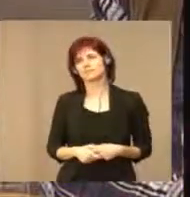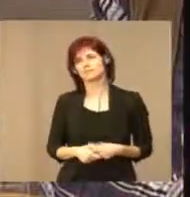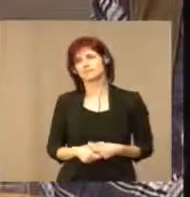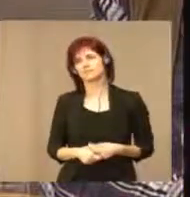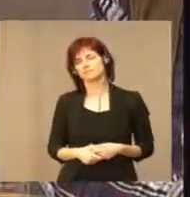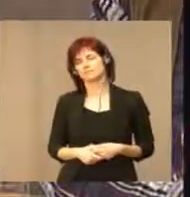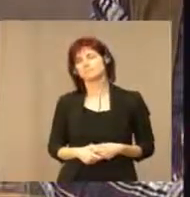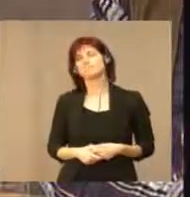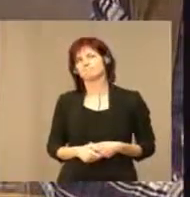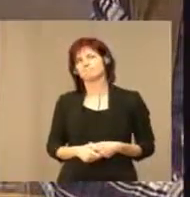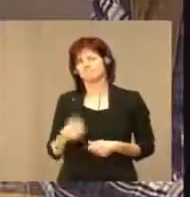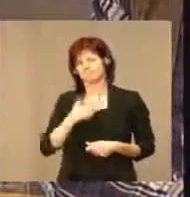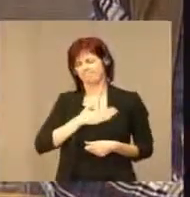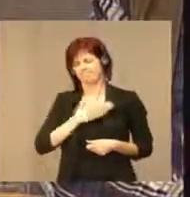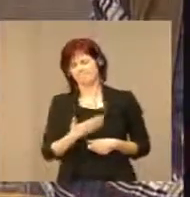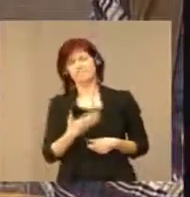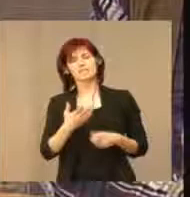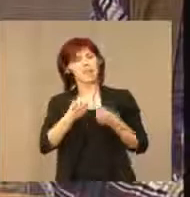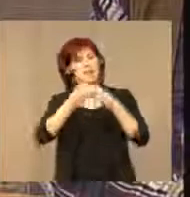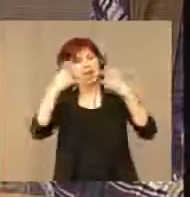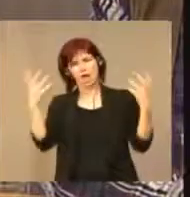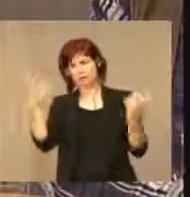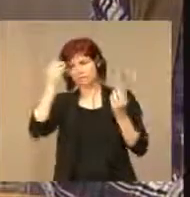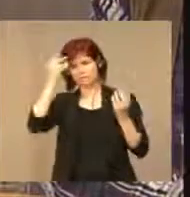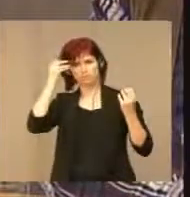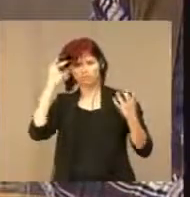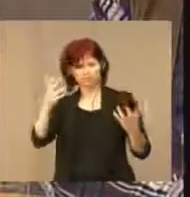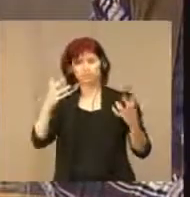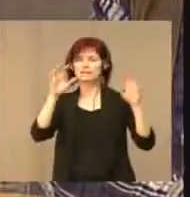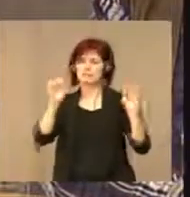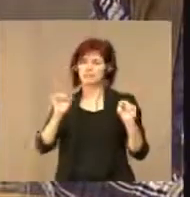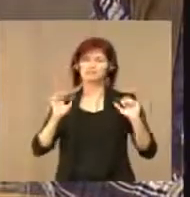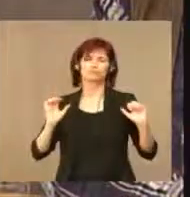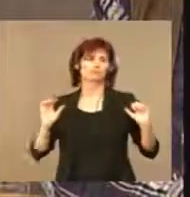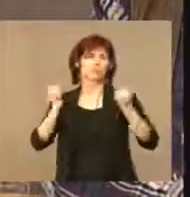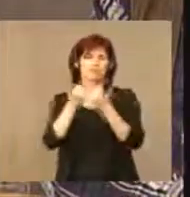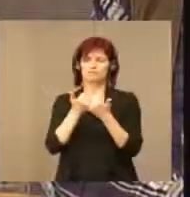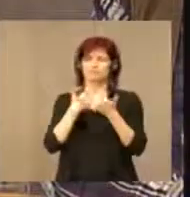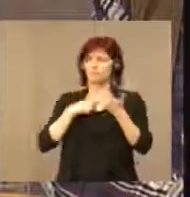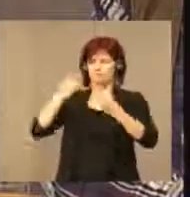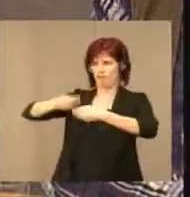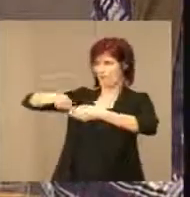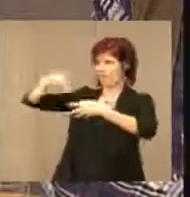lot of material and information out there that people have to navigate.